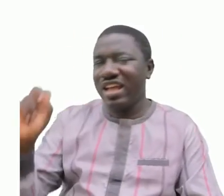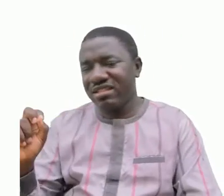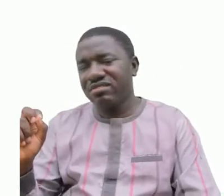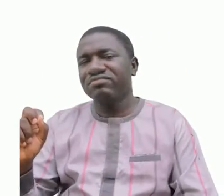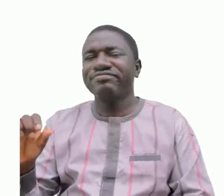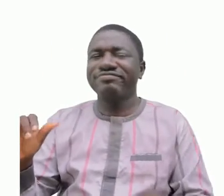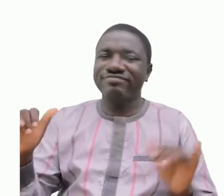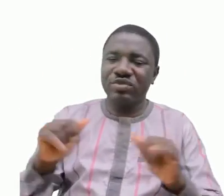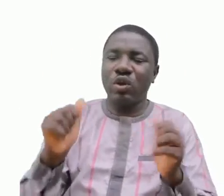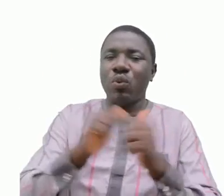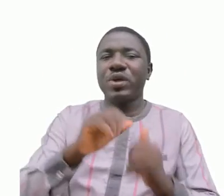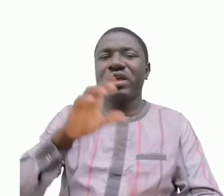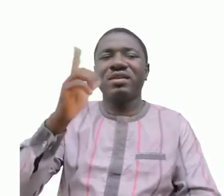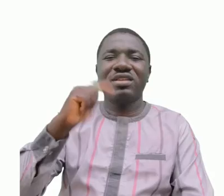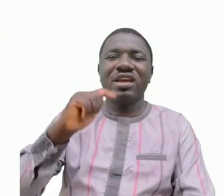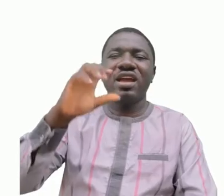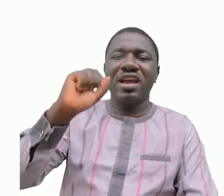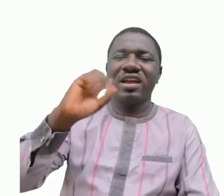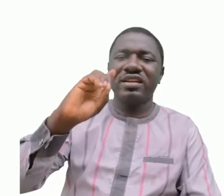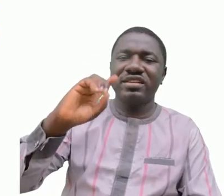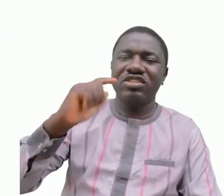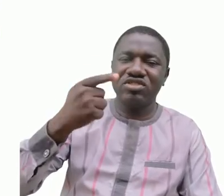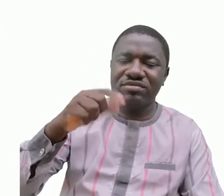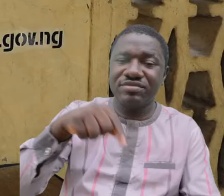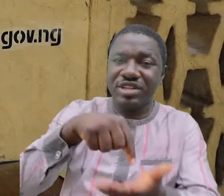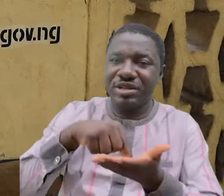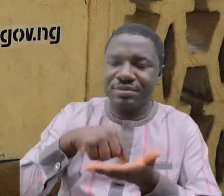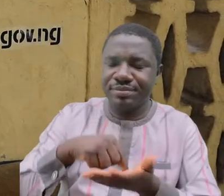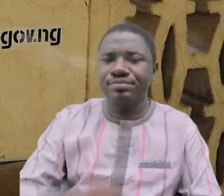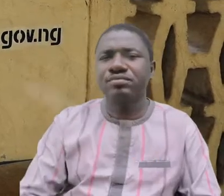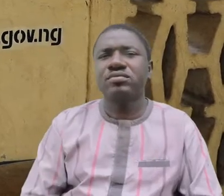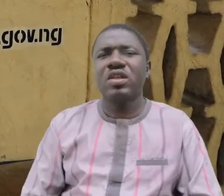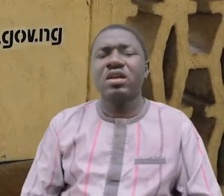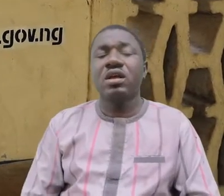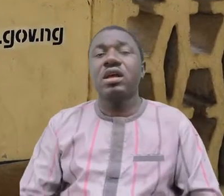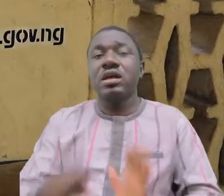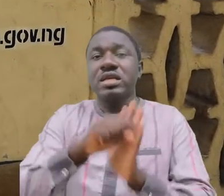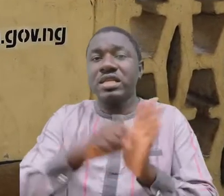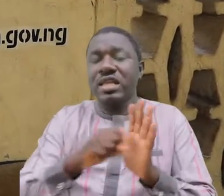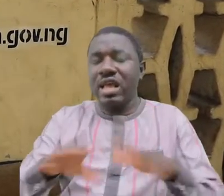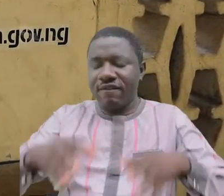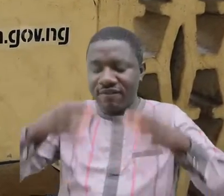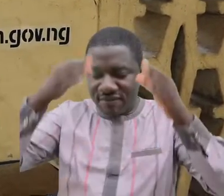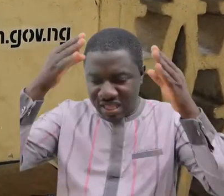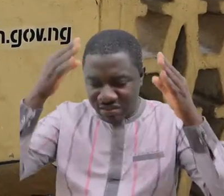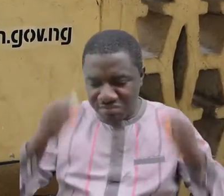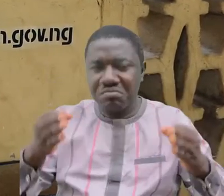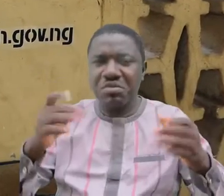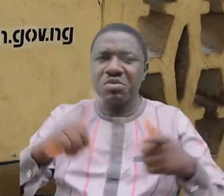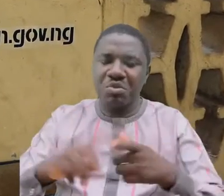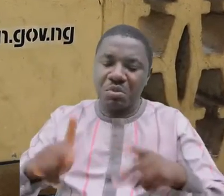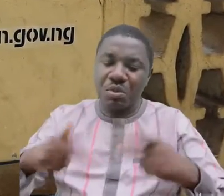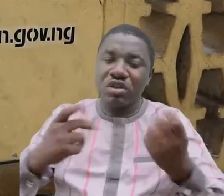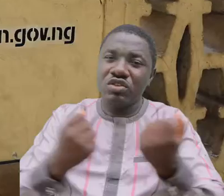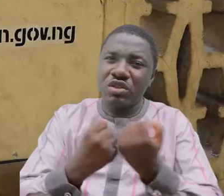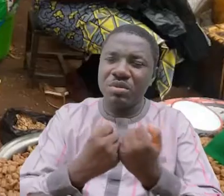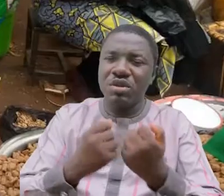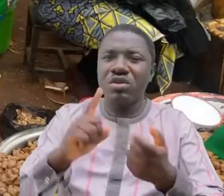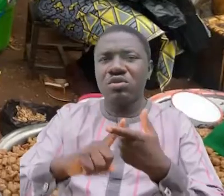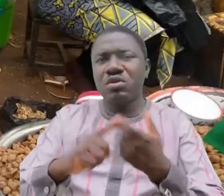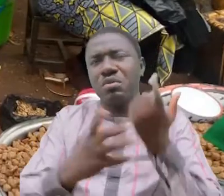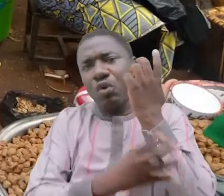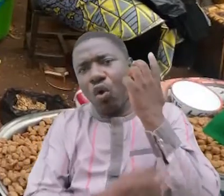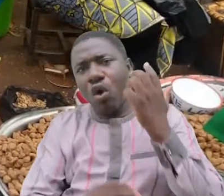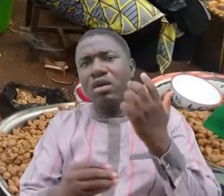Sustainable Development Goals (SDGs). The state has taken deliberate steps to provide support for the poor